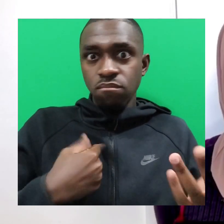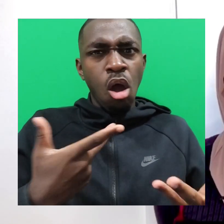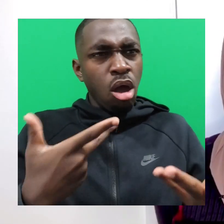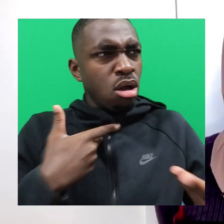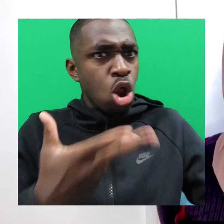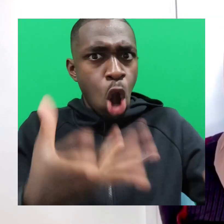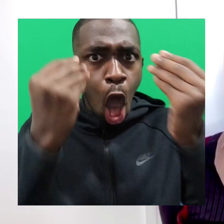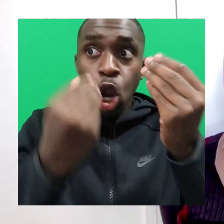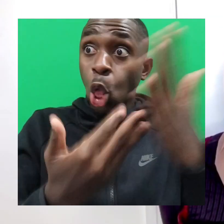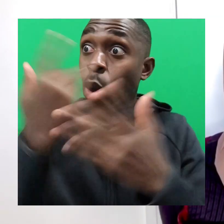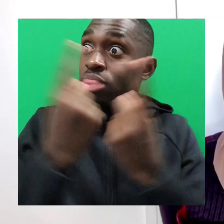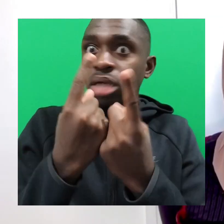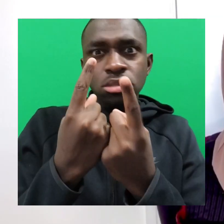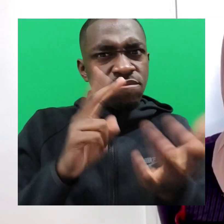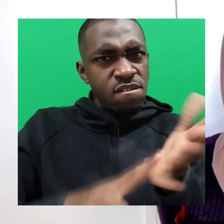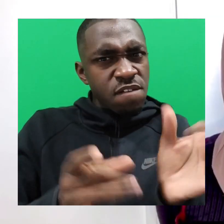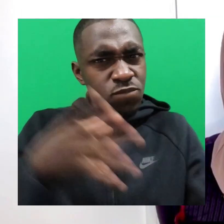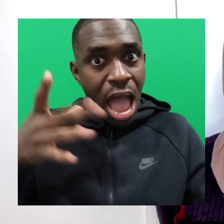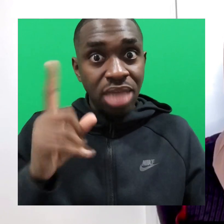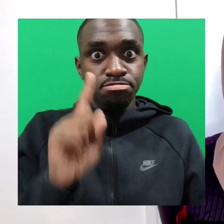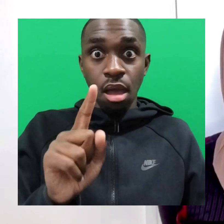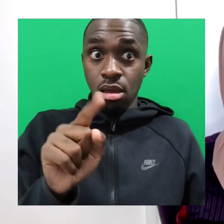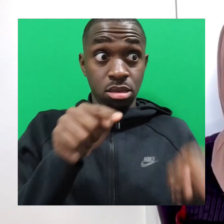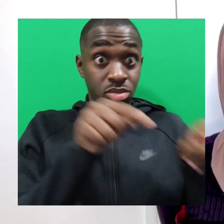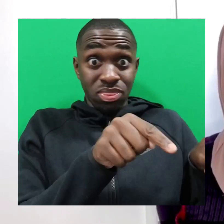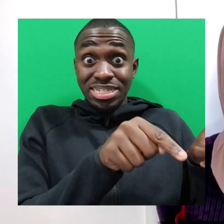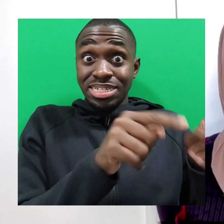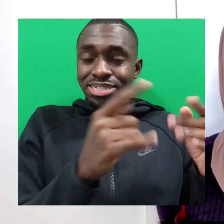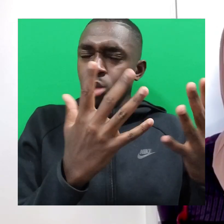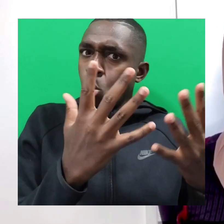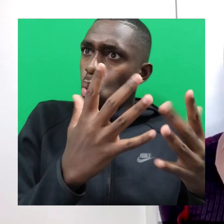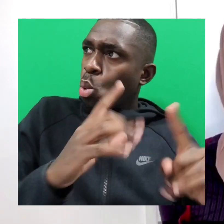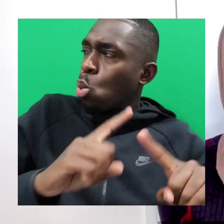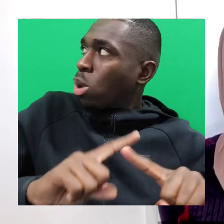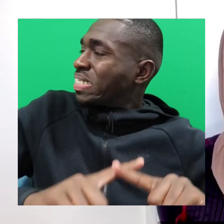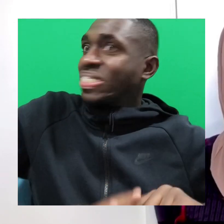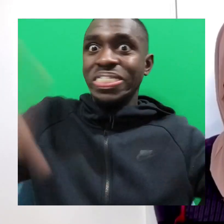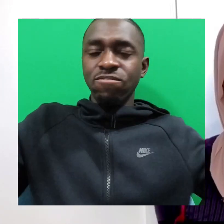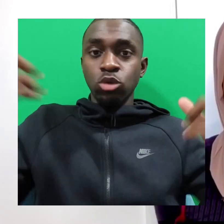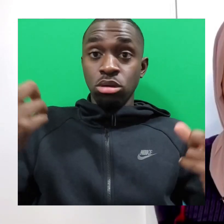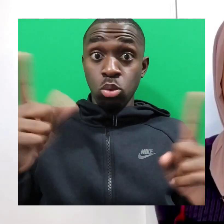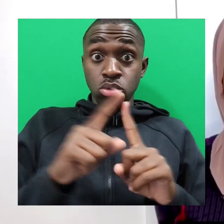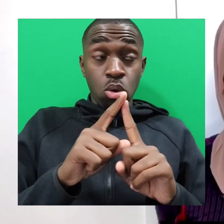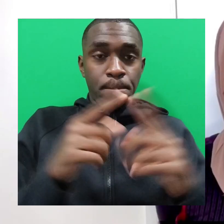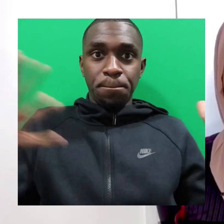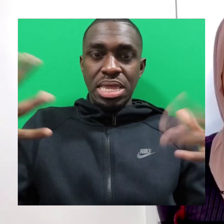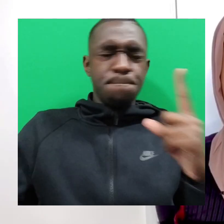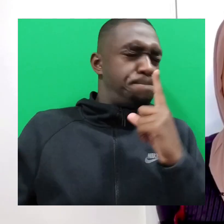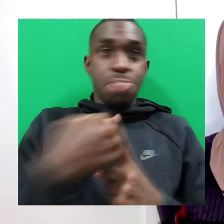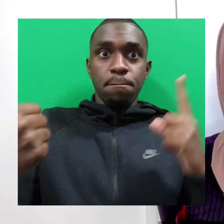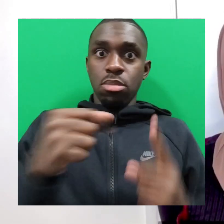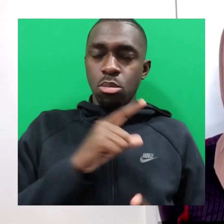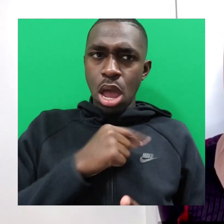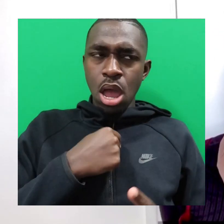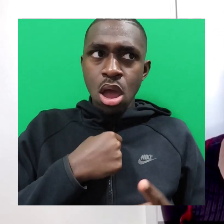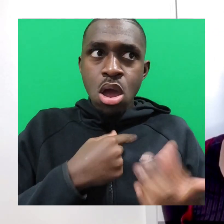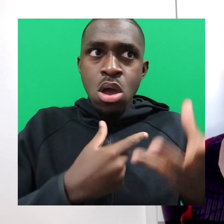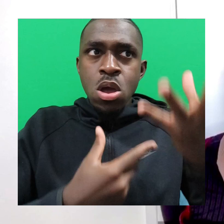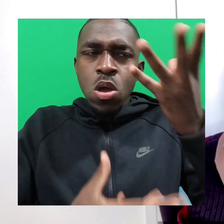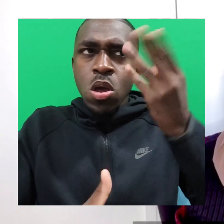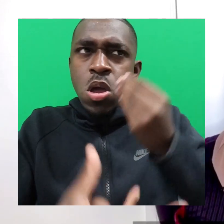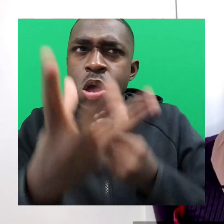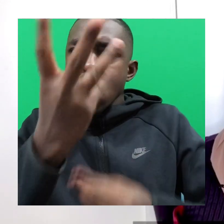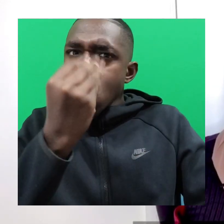Ultimately, I decided, let me just take a chance and go for the boot camp, because if that didn't work out, I can still go back into